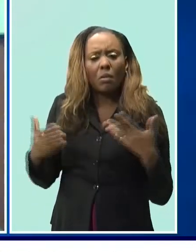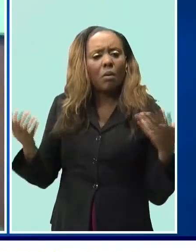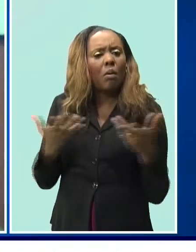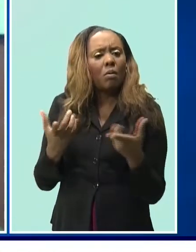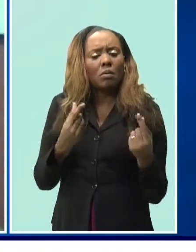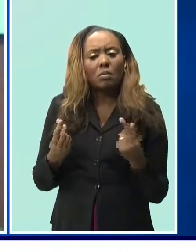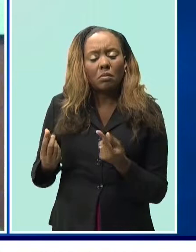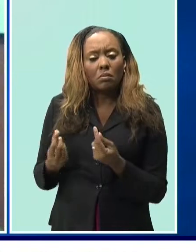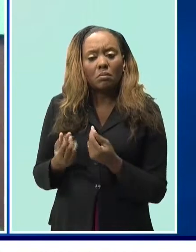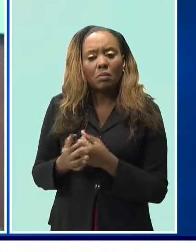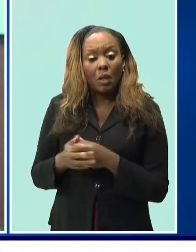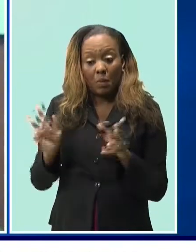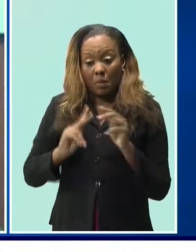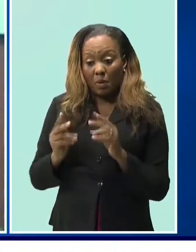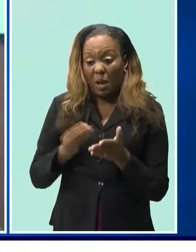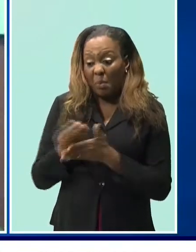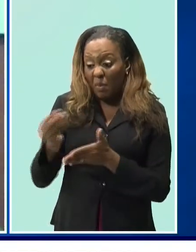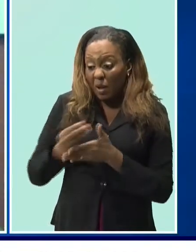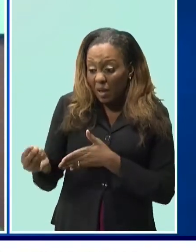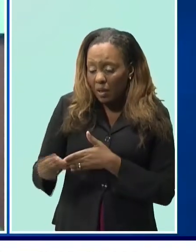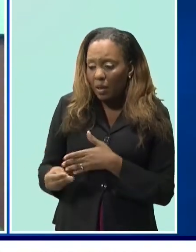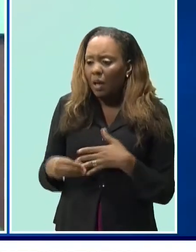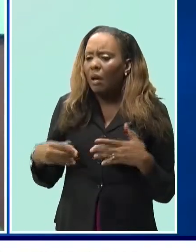people buying them be looking out for?